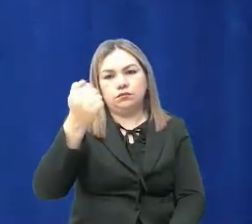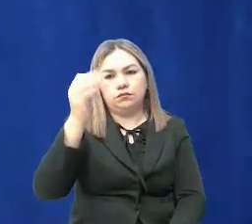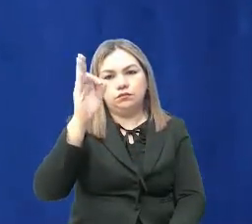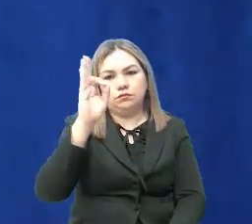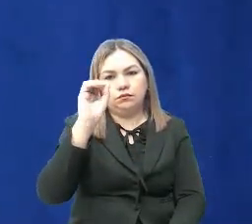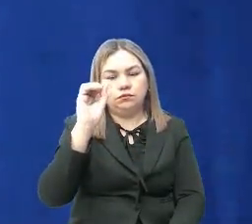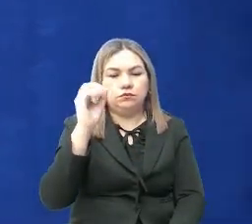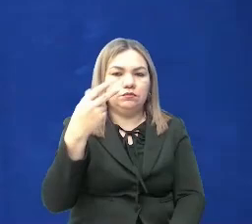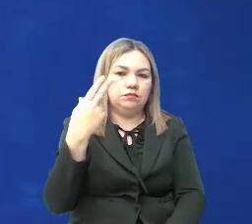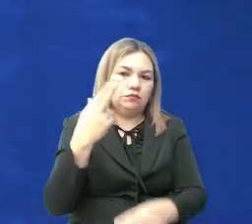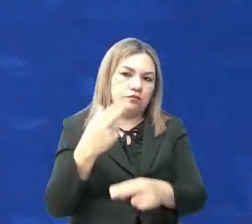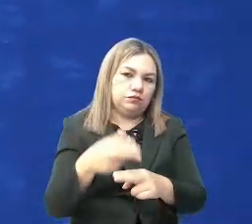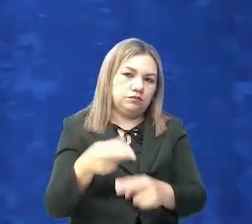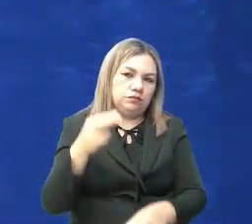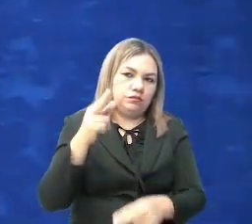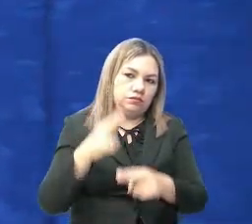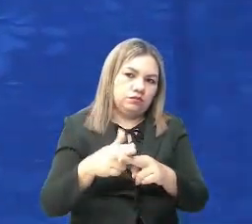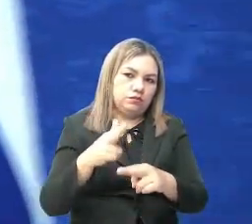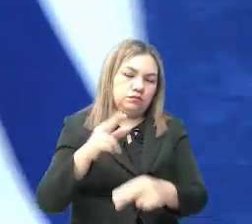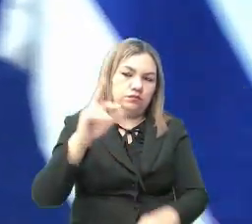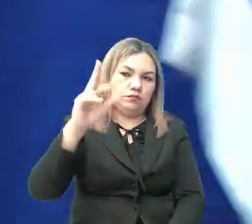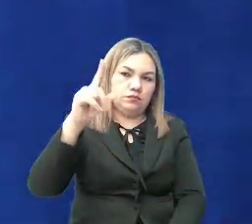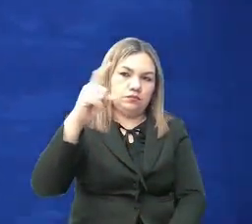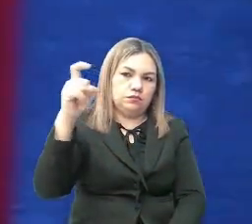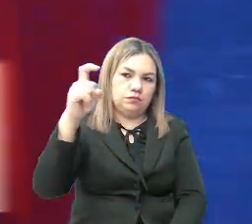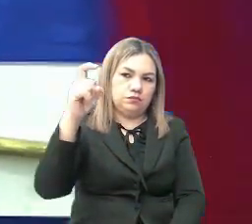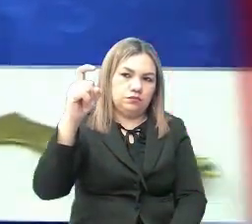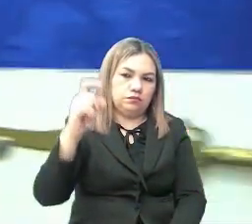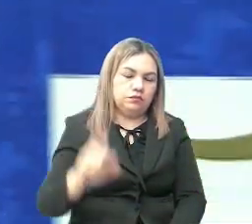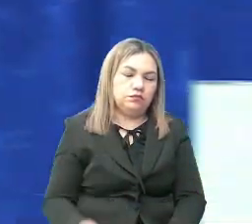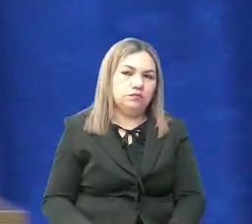Shabbat, or number 7. Say,